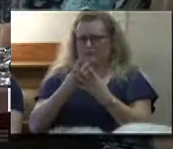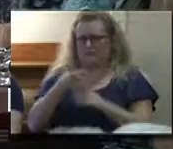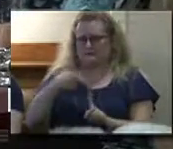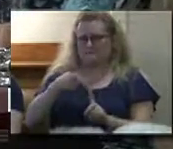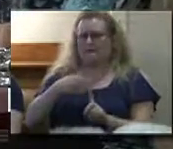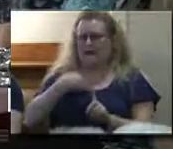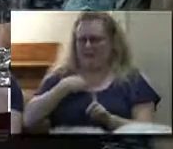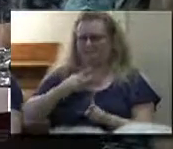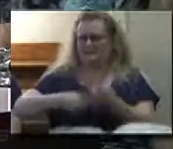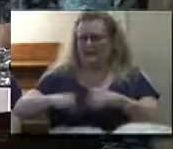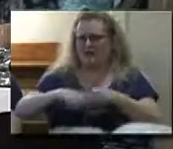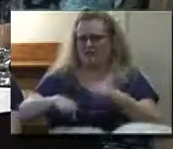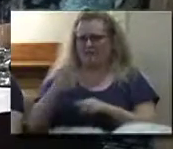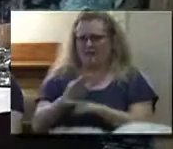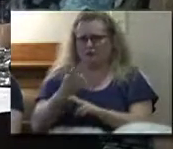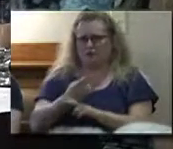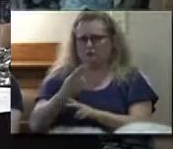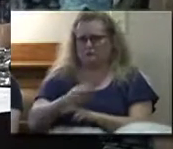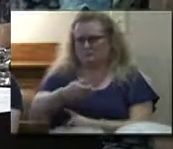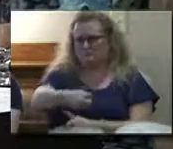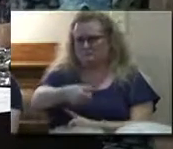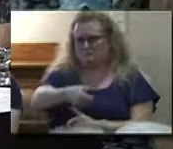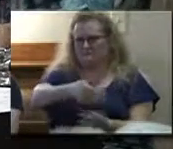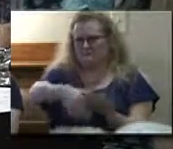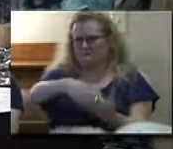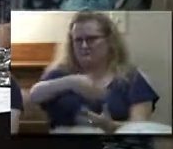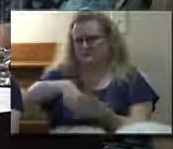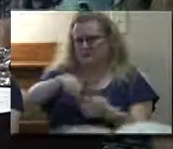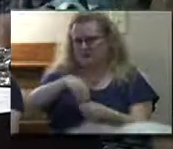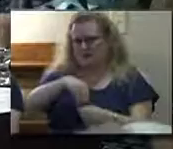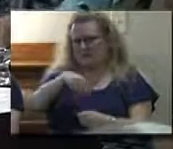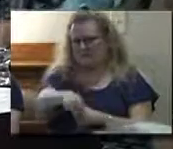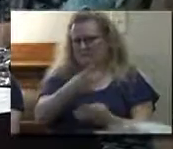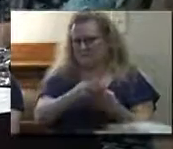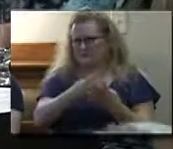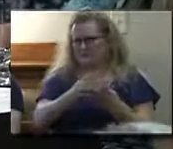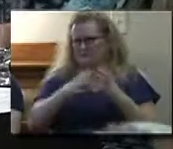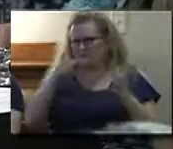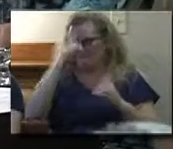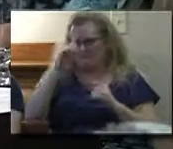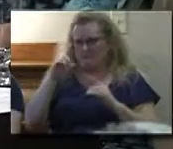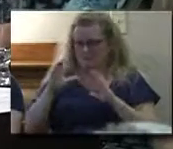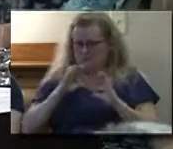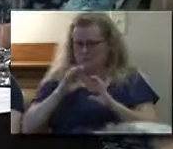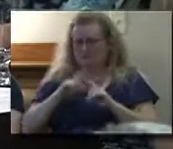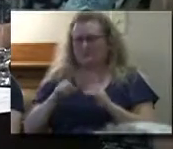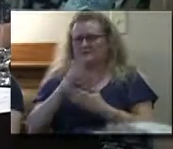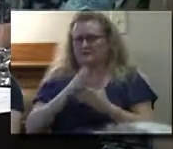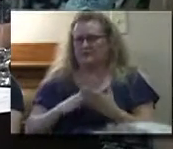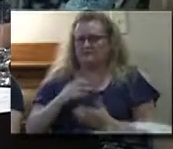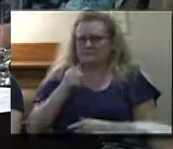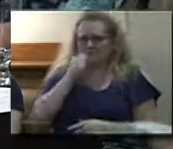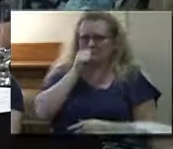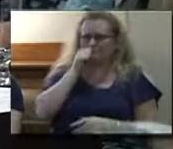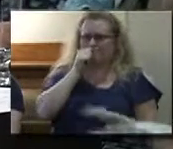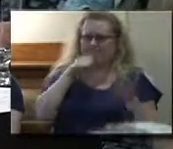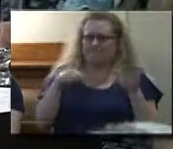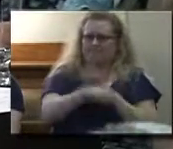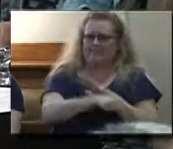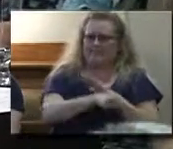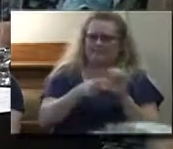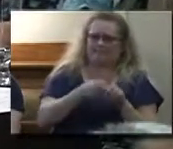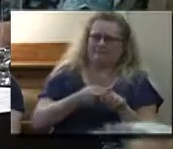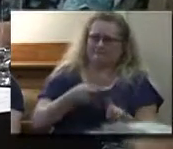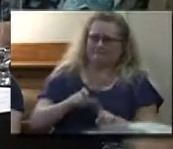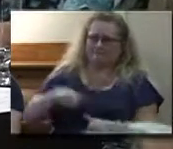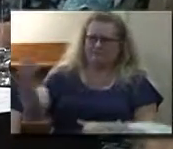use among themselves. And you know, a lot of it's for communication, and a lot of it is to be secretive from the guards. So I